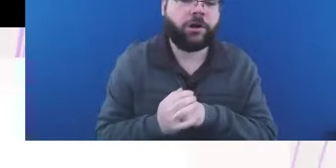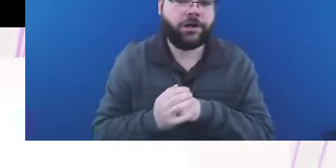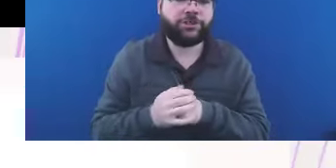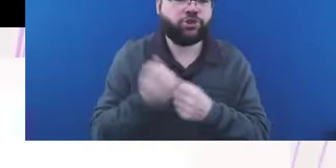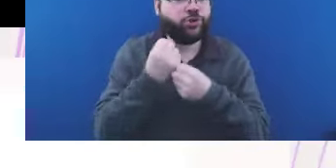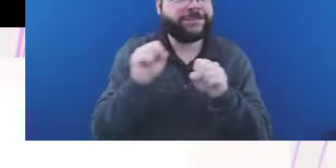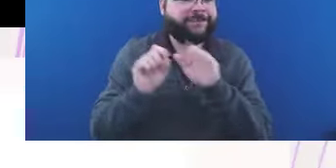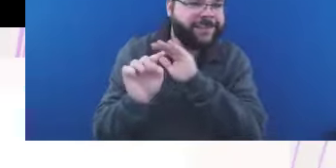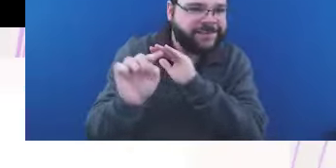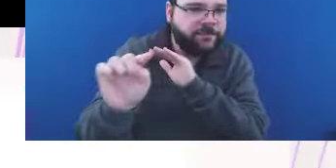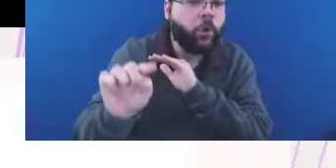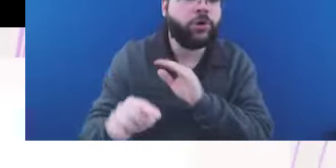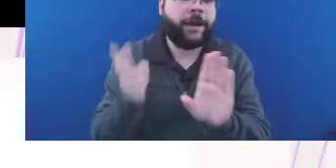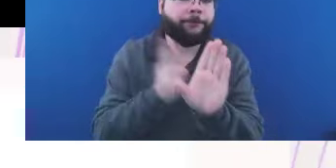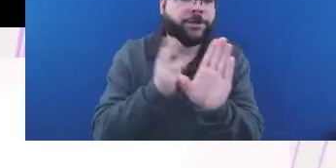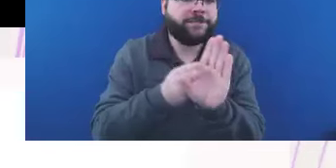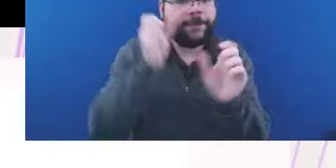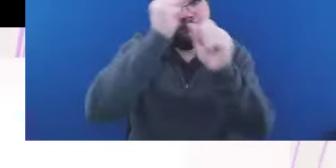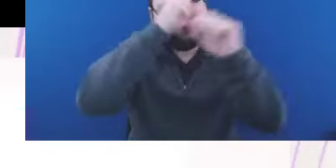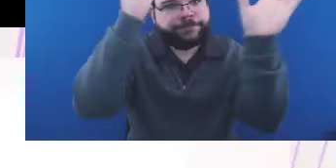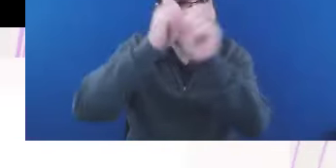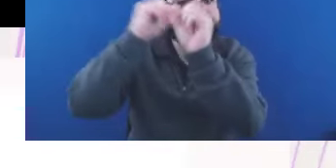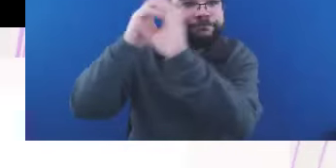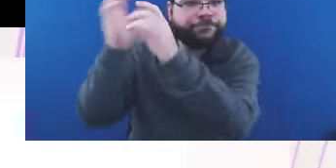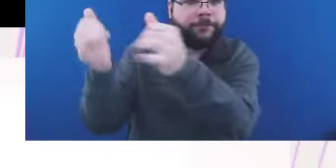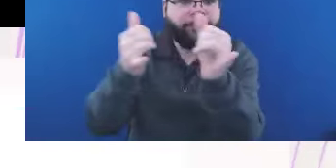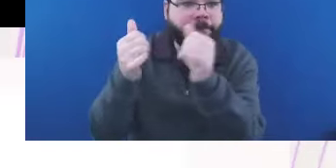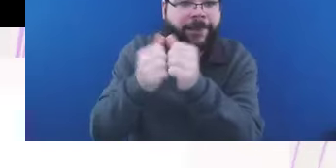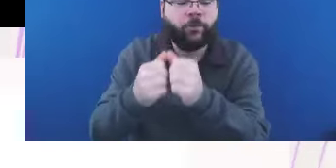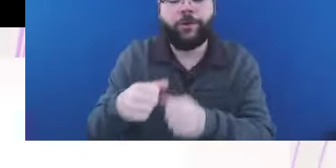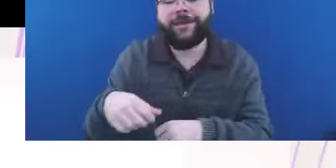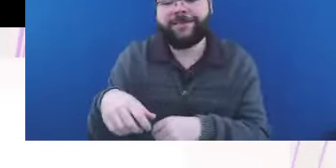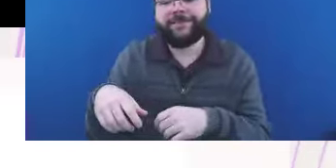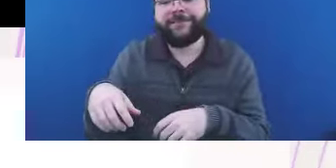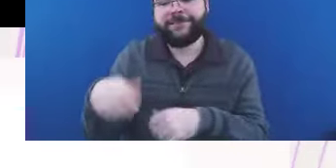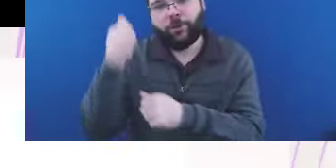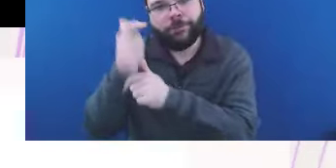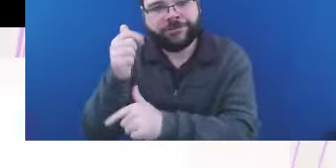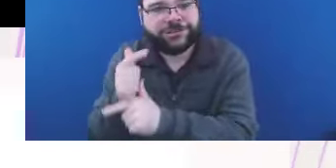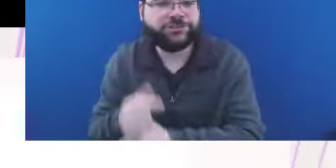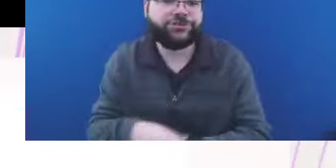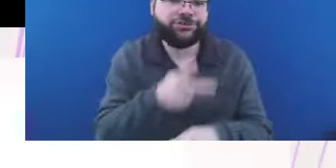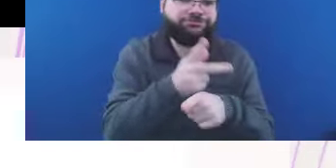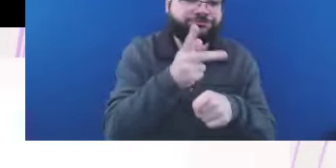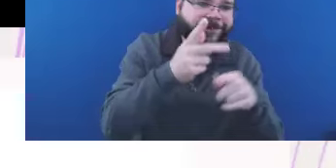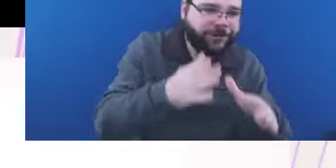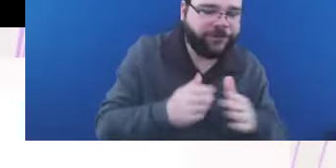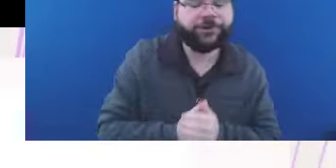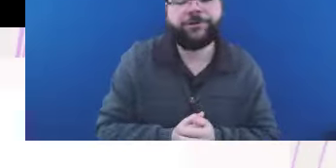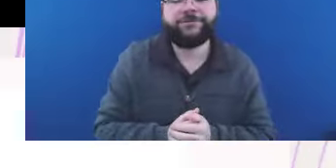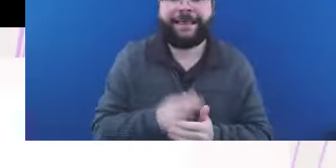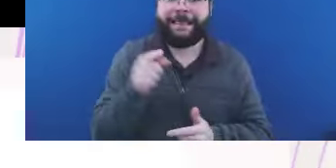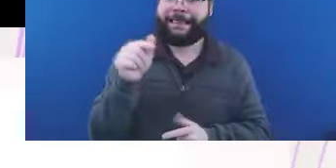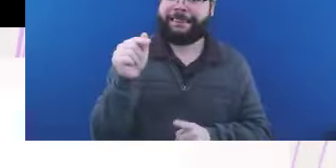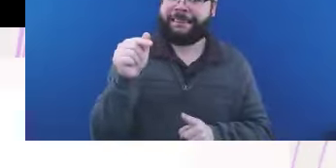to participate in imaginative play with their siblings and caregivers. All of these things that are crucial for